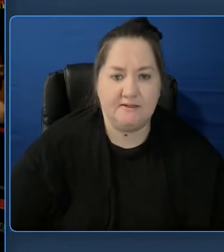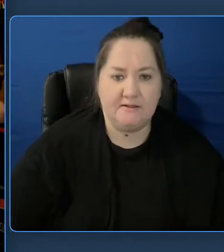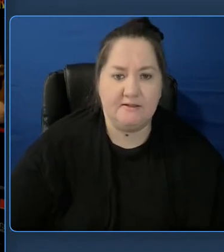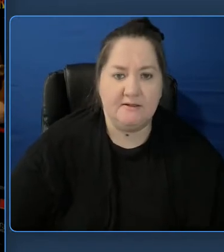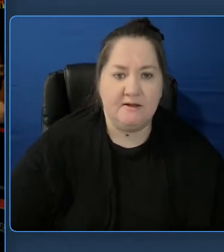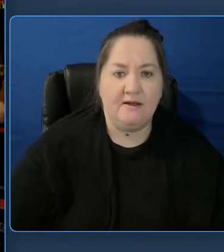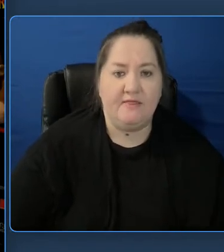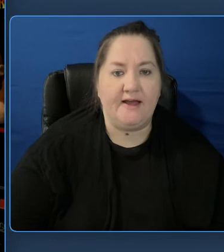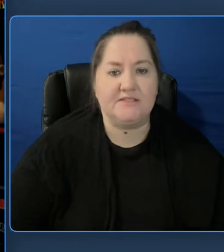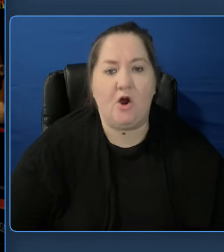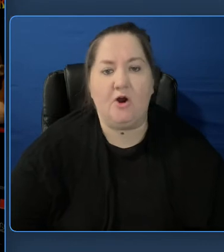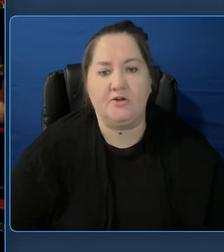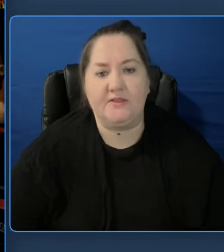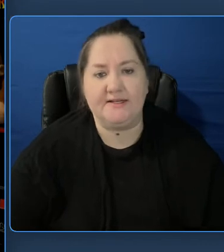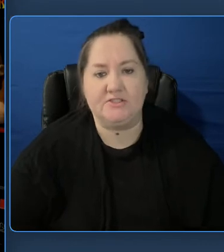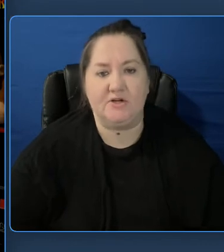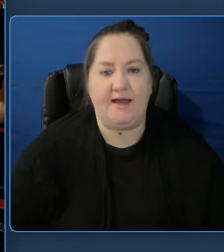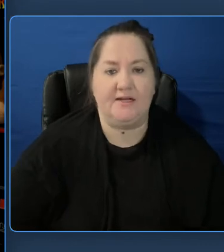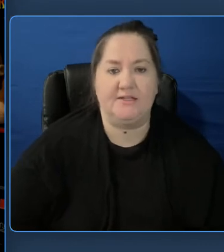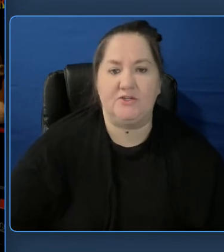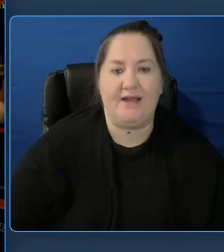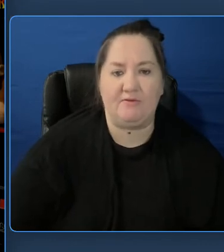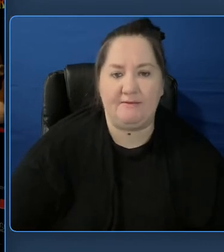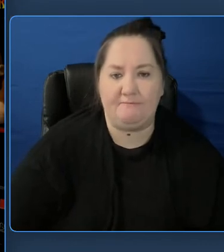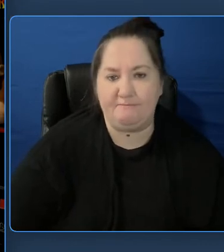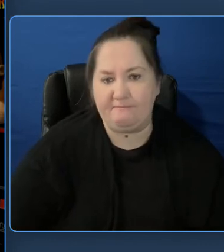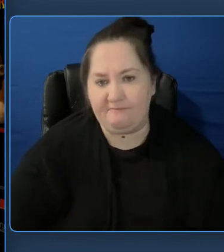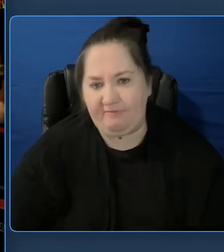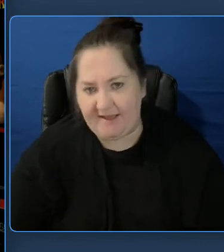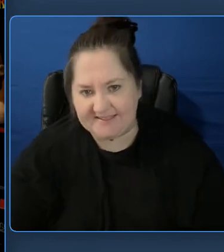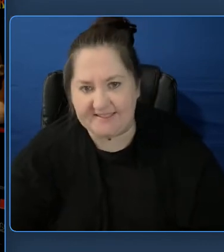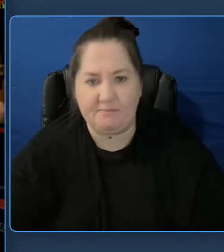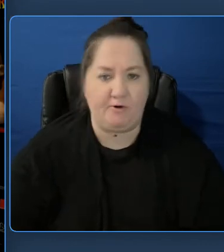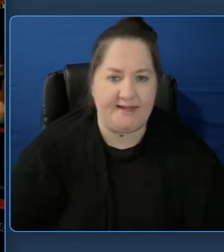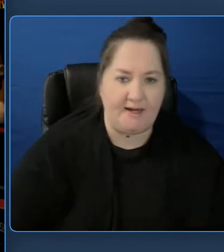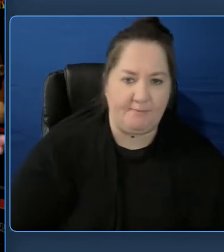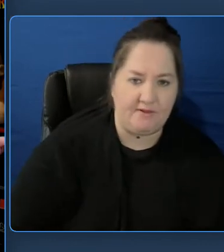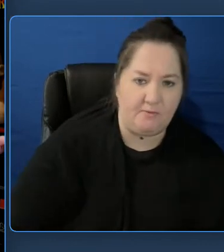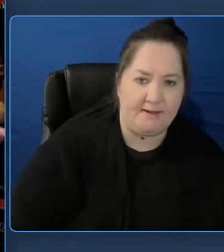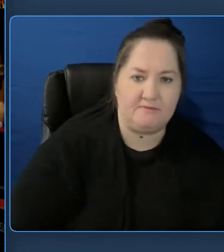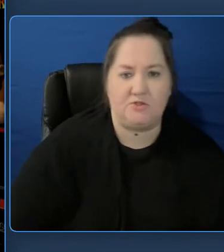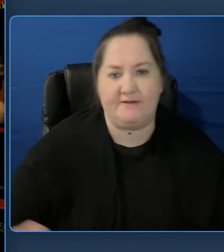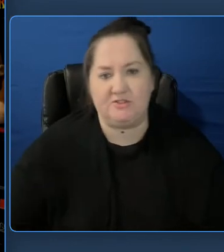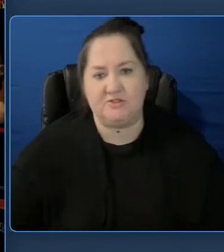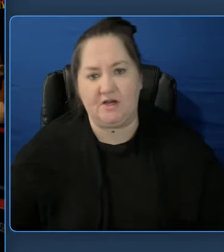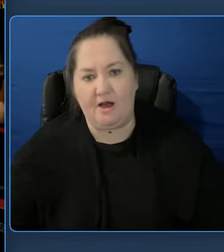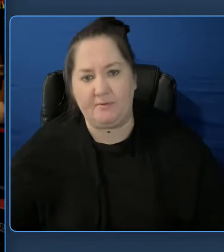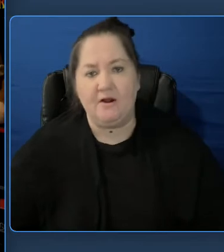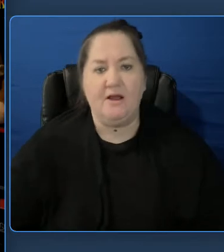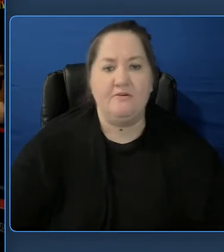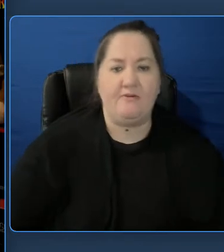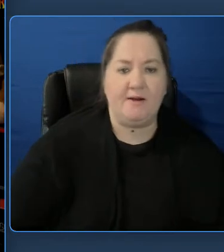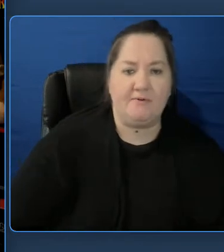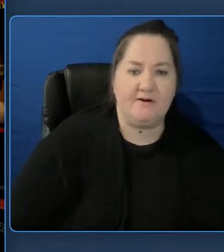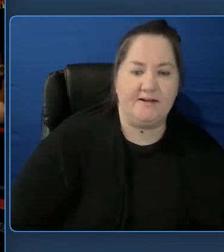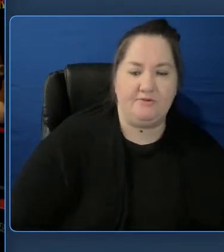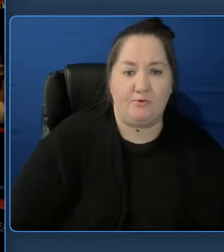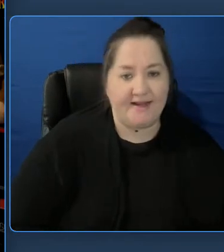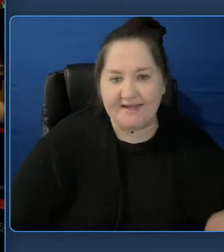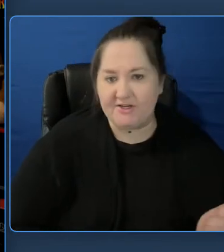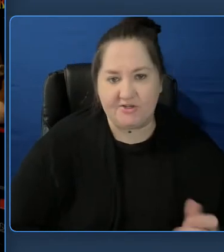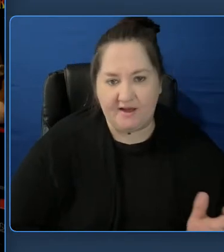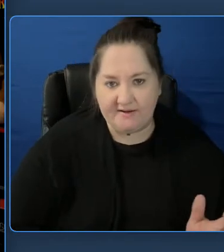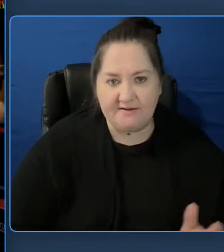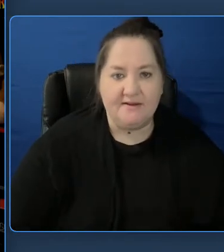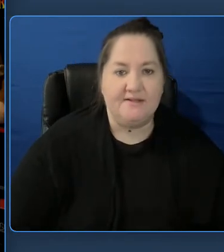optic, that's a harder thing to kind of, because you can't really flex it and break it up a little bit. So you have to use a copper fiber. If